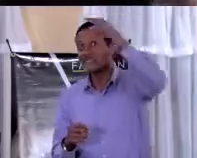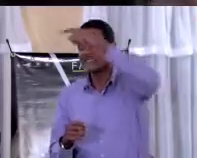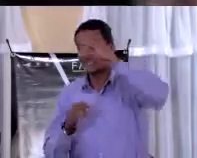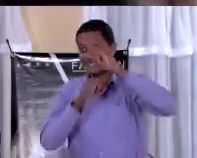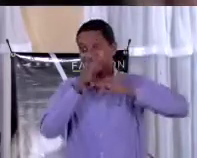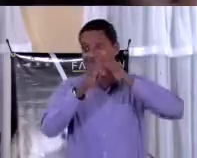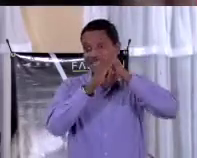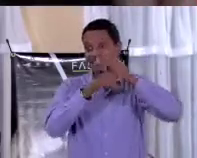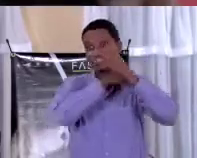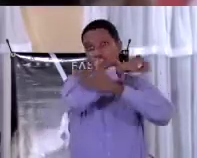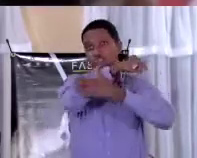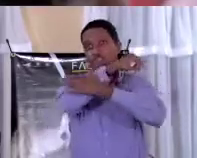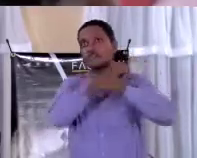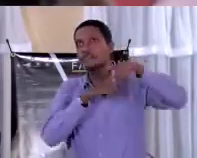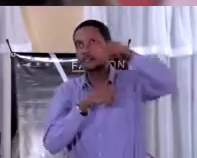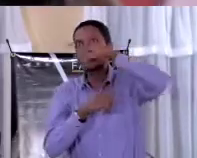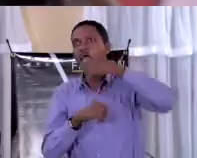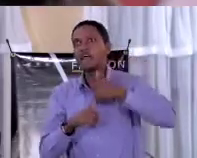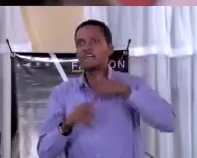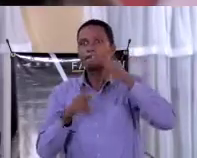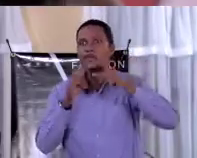trying to protect their own.